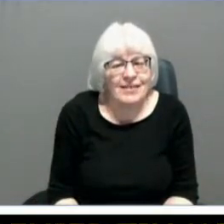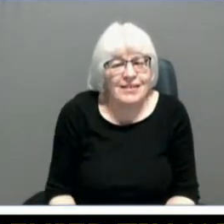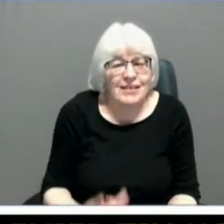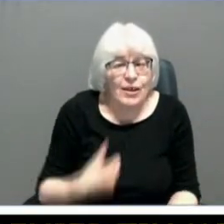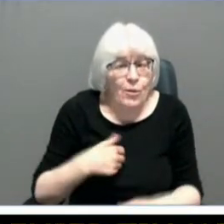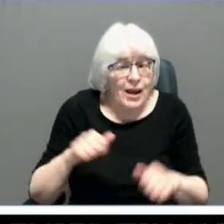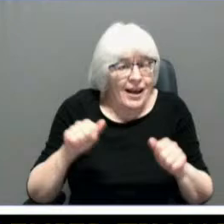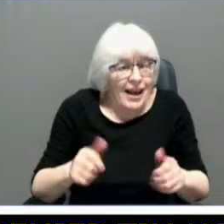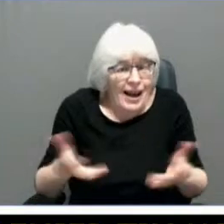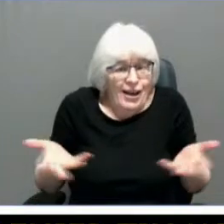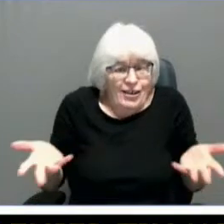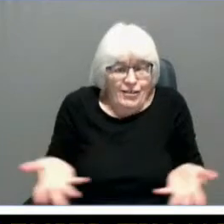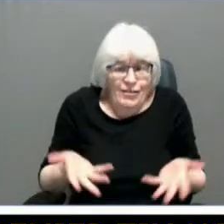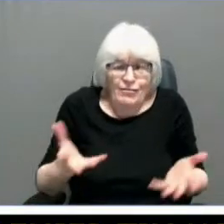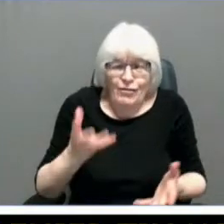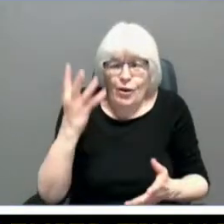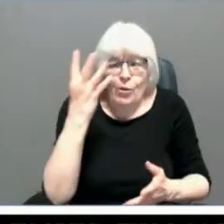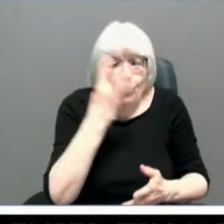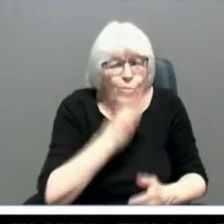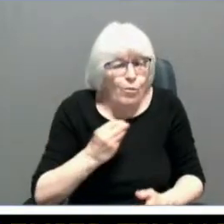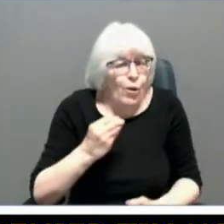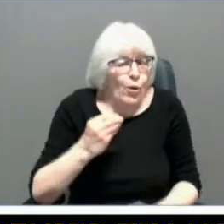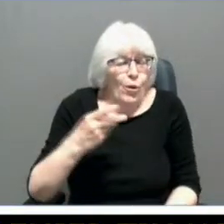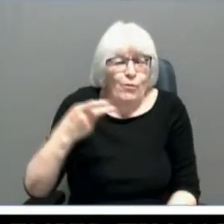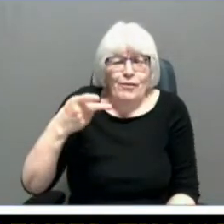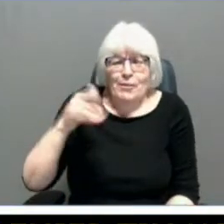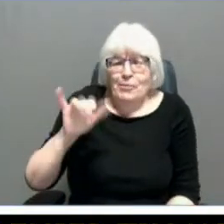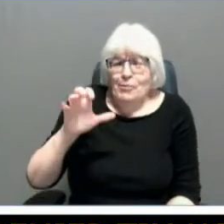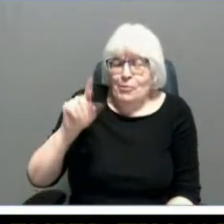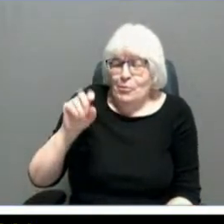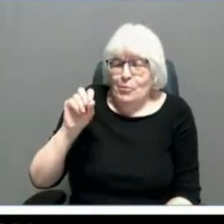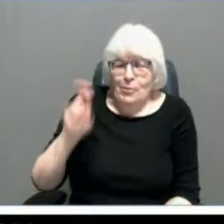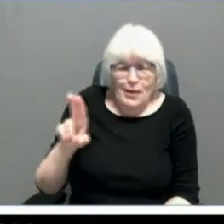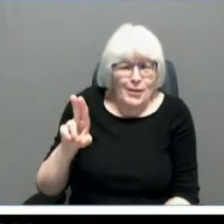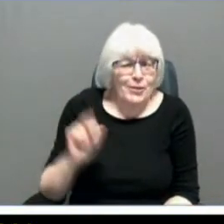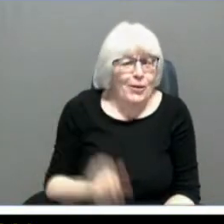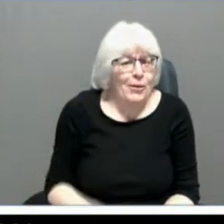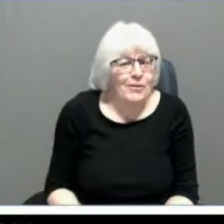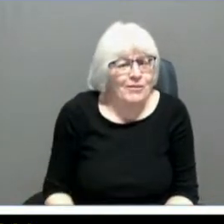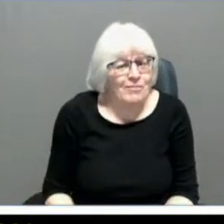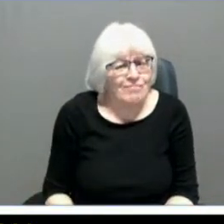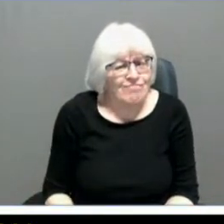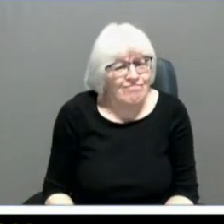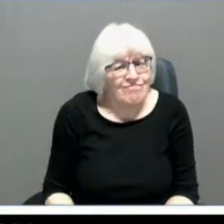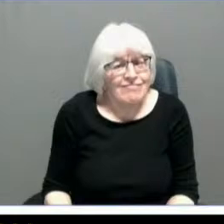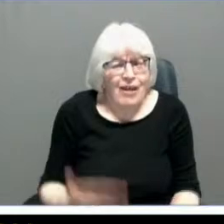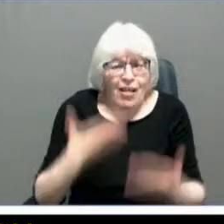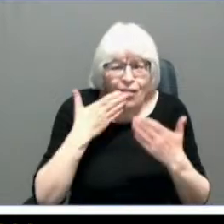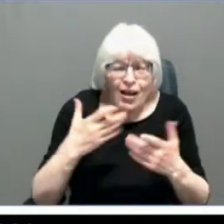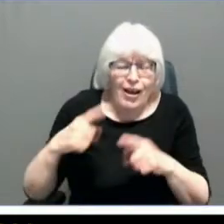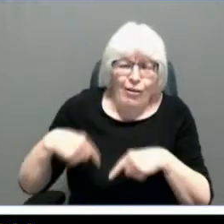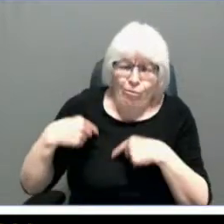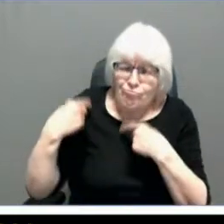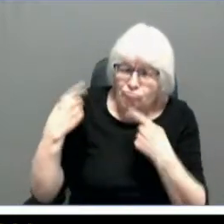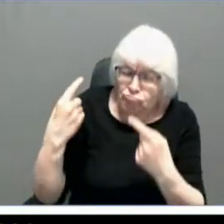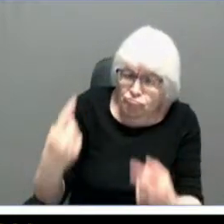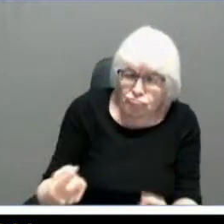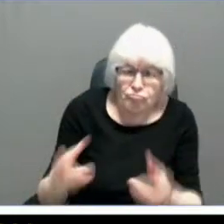beautiful Pictou Lodge. So we had some great meetings the last couple of days. What I would say